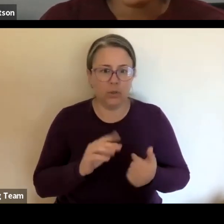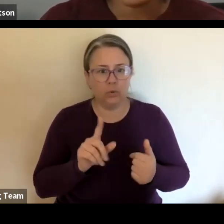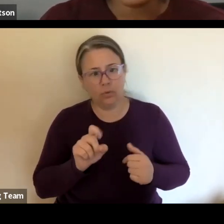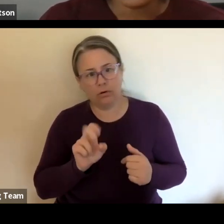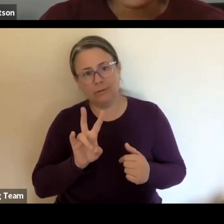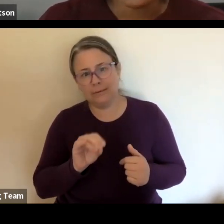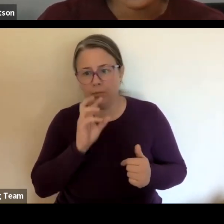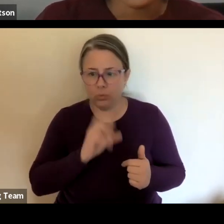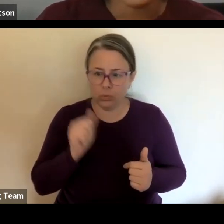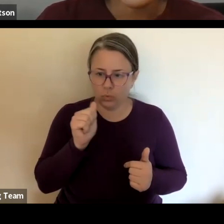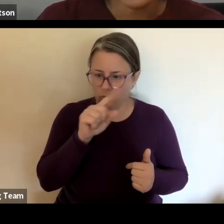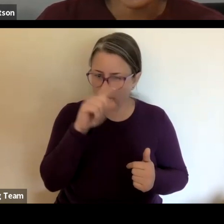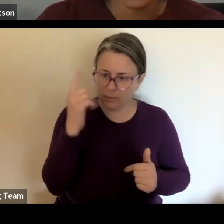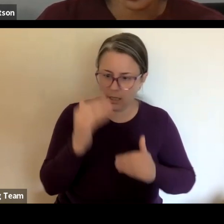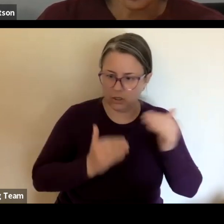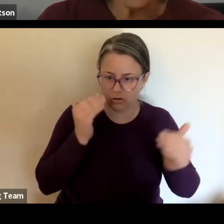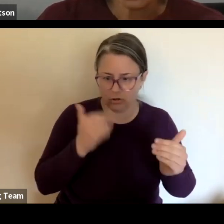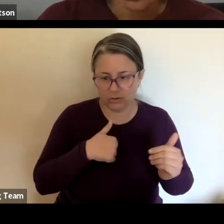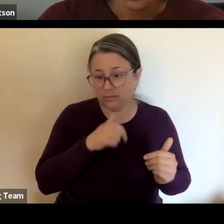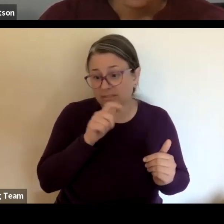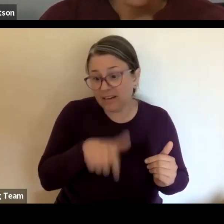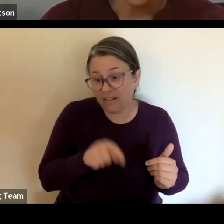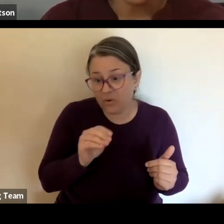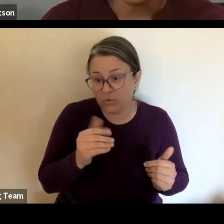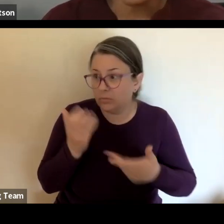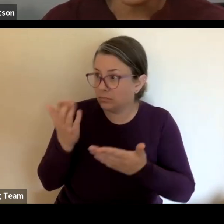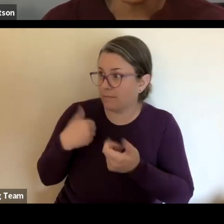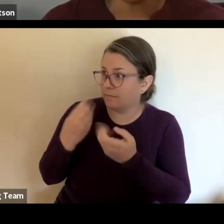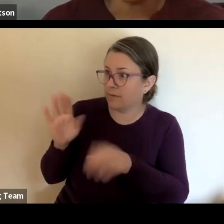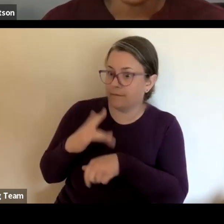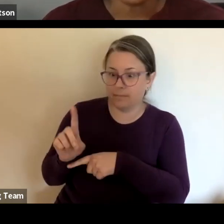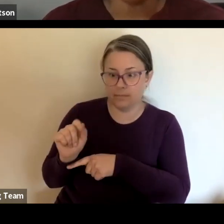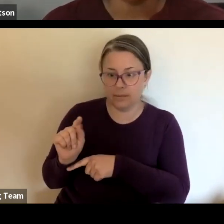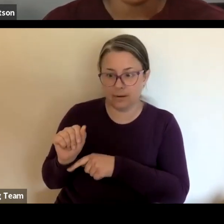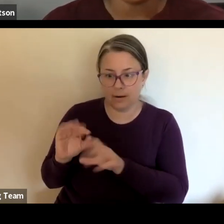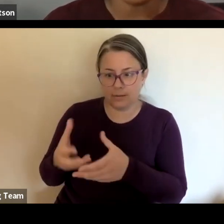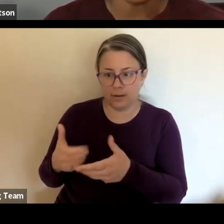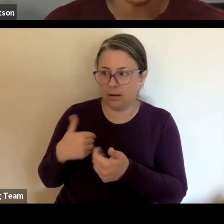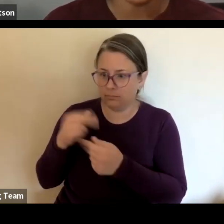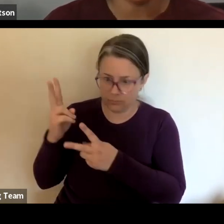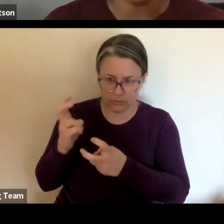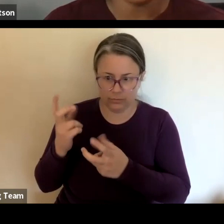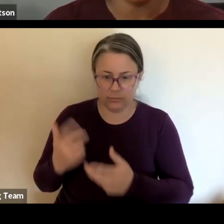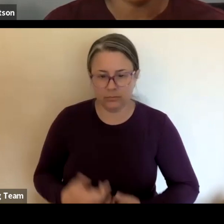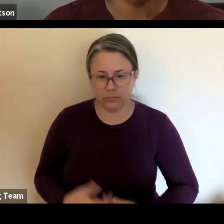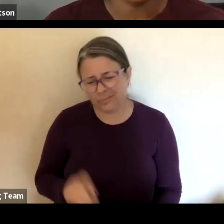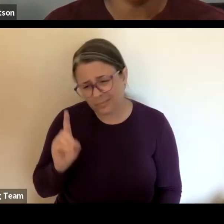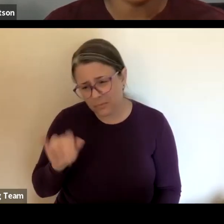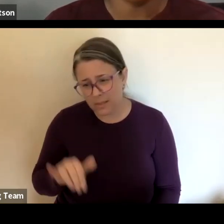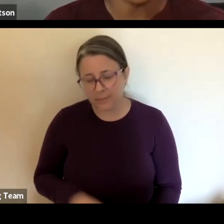there. So we can do that. And we can also do things like data integration. So, you